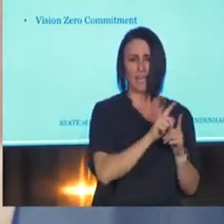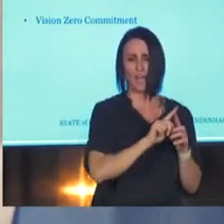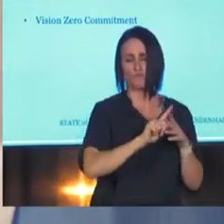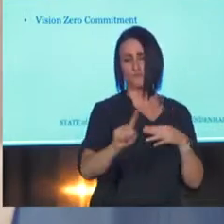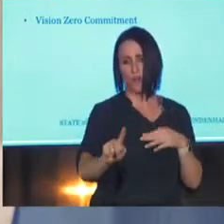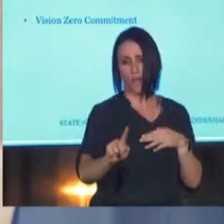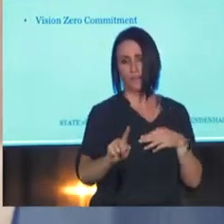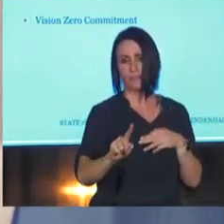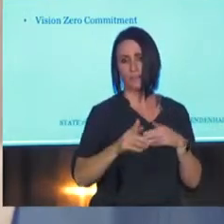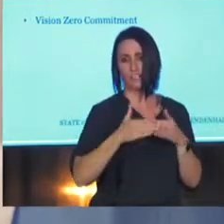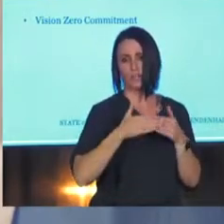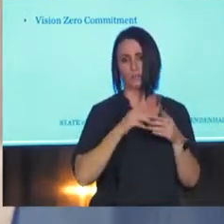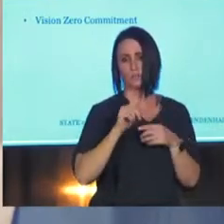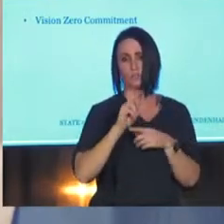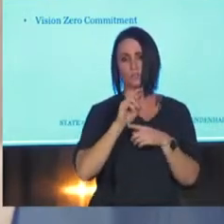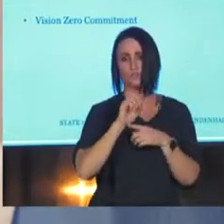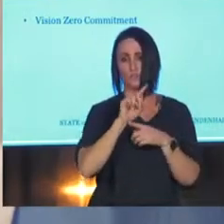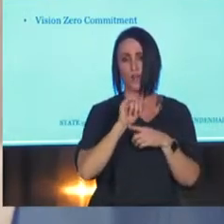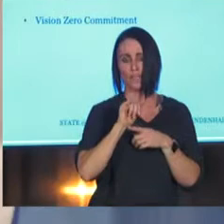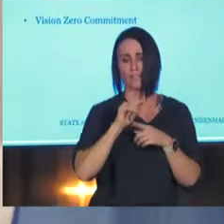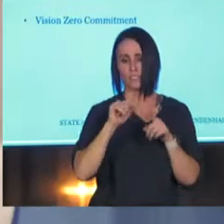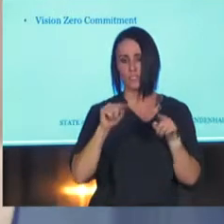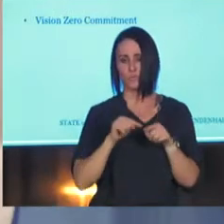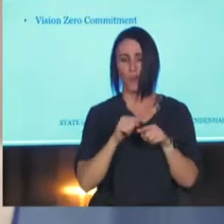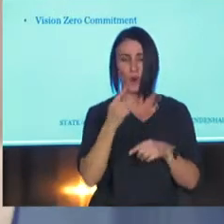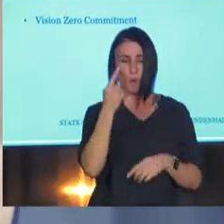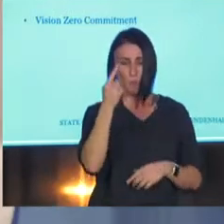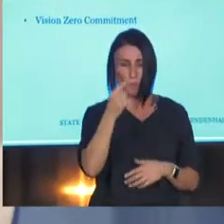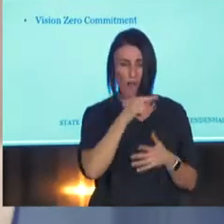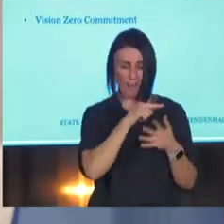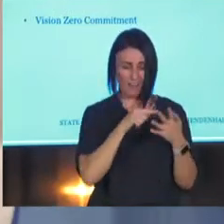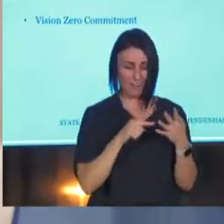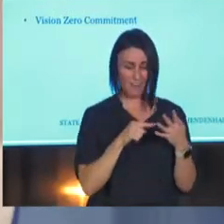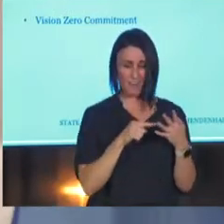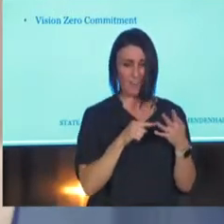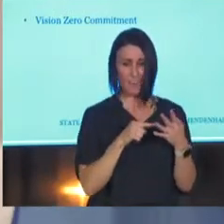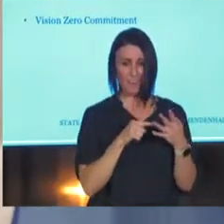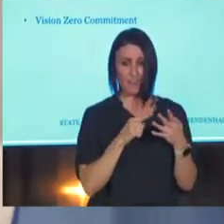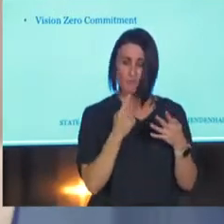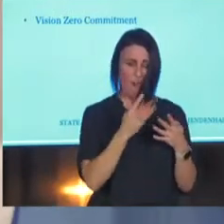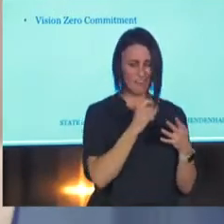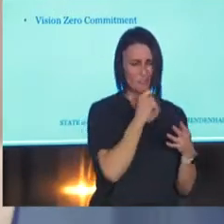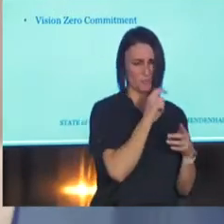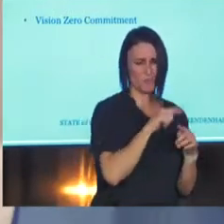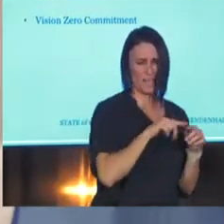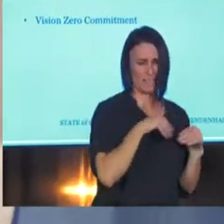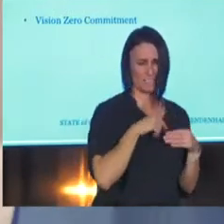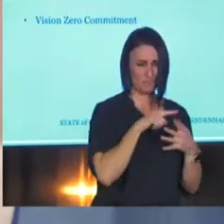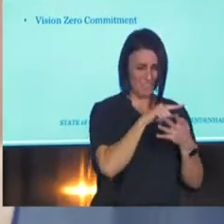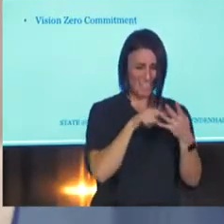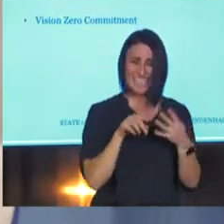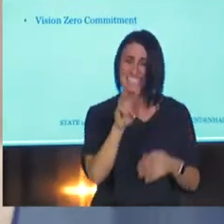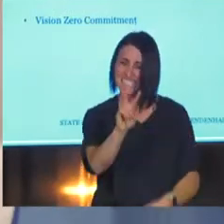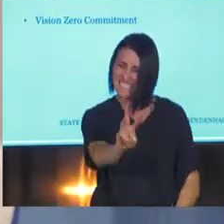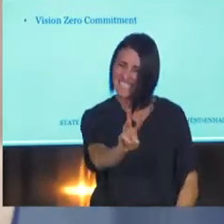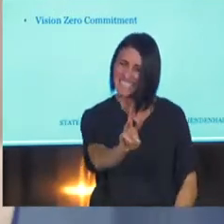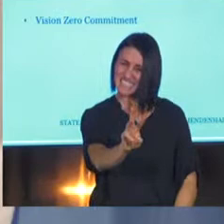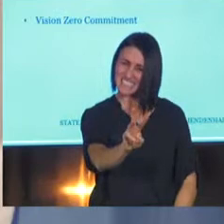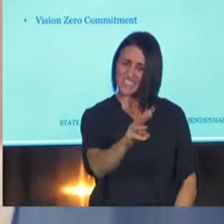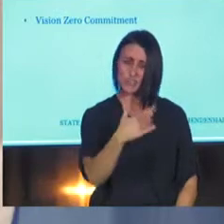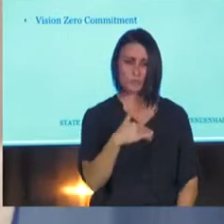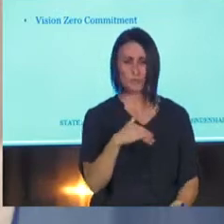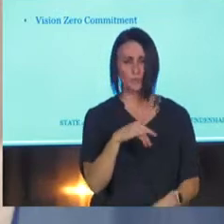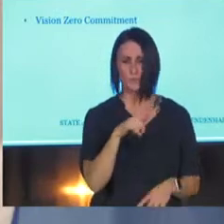Square. One act of vehicular violence in a week is unacceptable, but 6